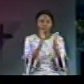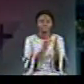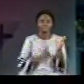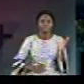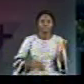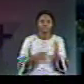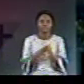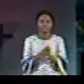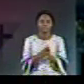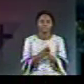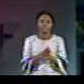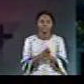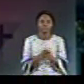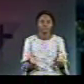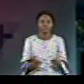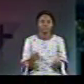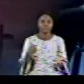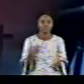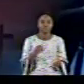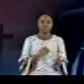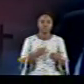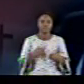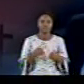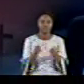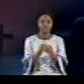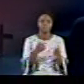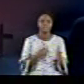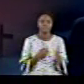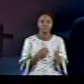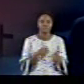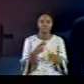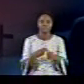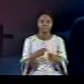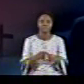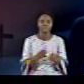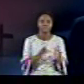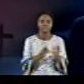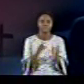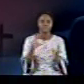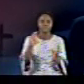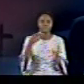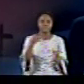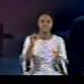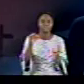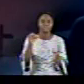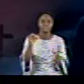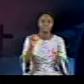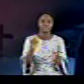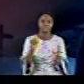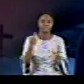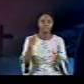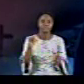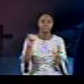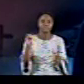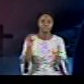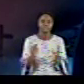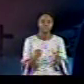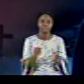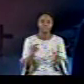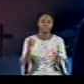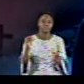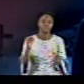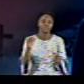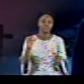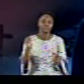Here we have with me, Christian Richard from Brass. The Lord God Almighty touched him. He had been